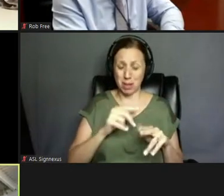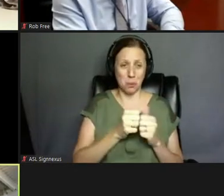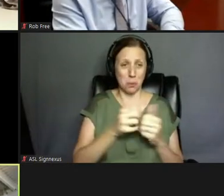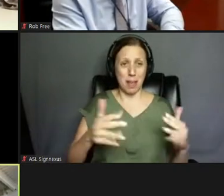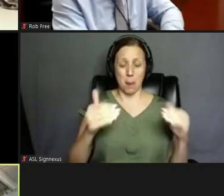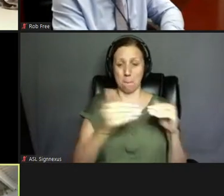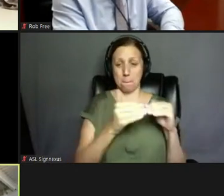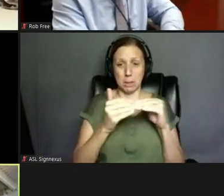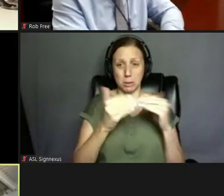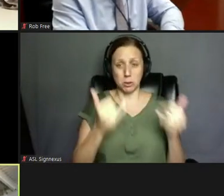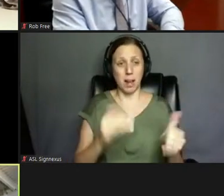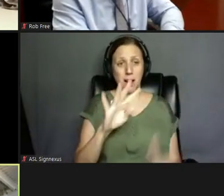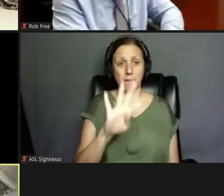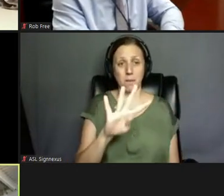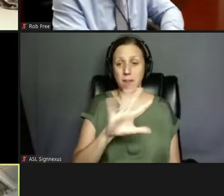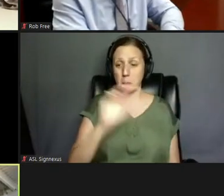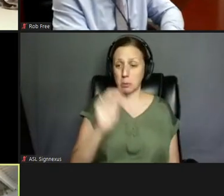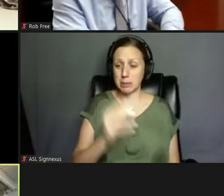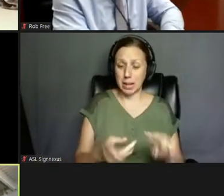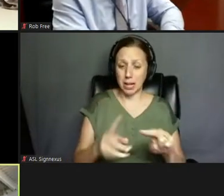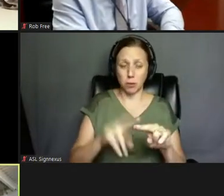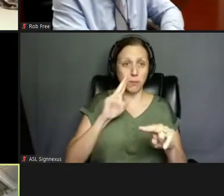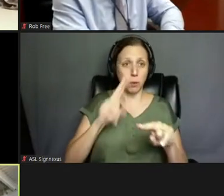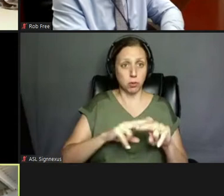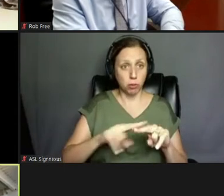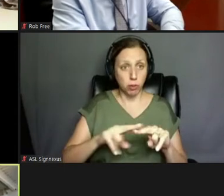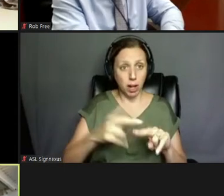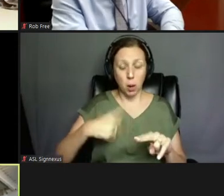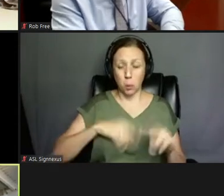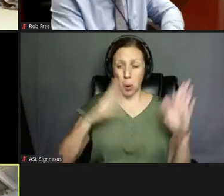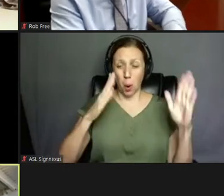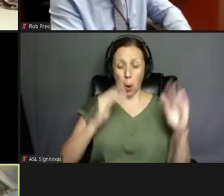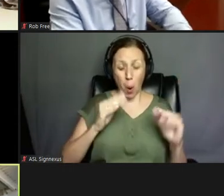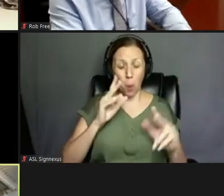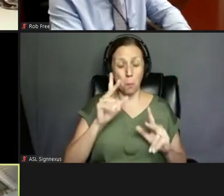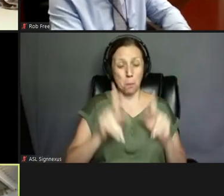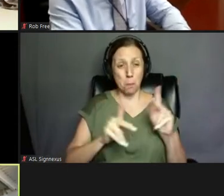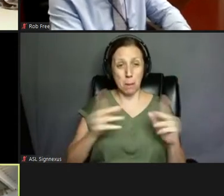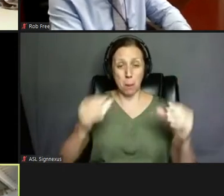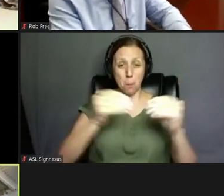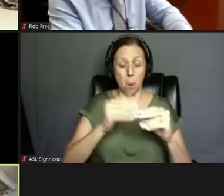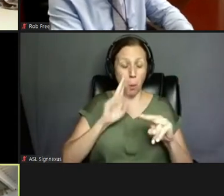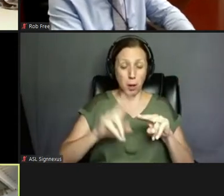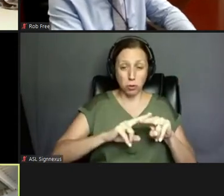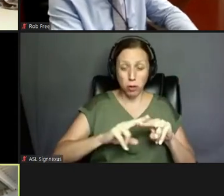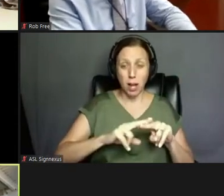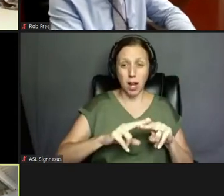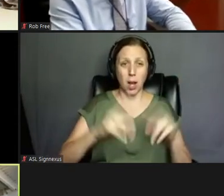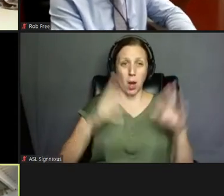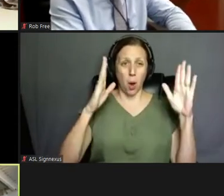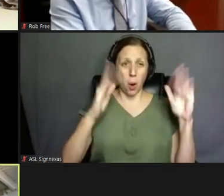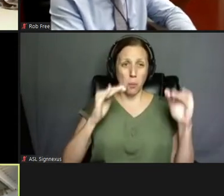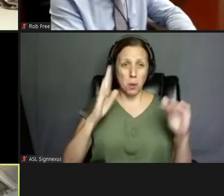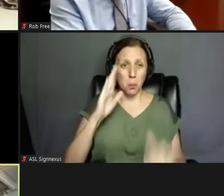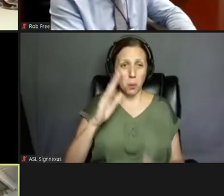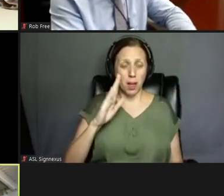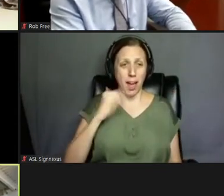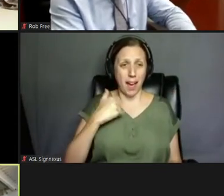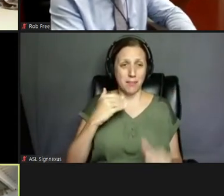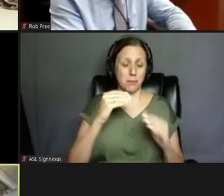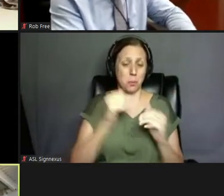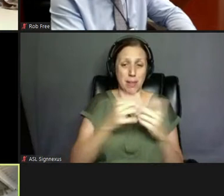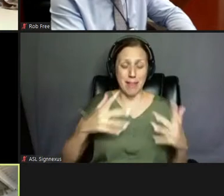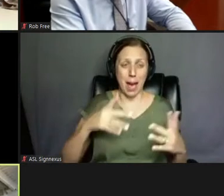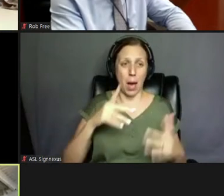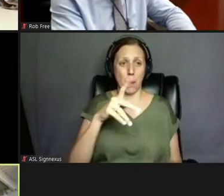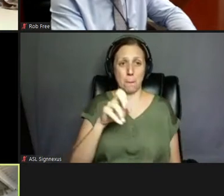increase in the number of trains and one hopes the number of passengers traveling on the railroad, it will essentially be without peers in North America. And that's really the